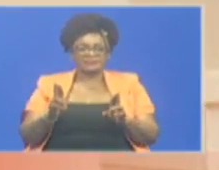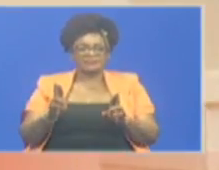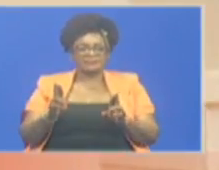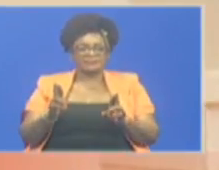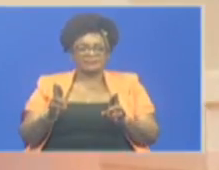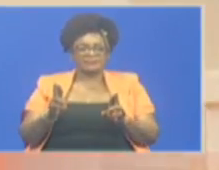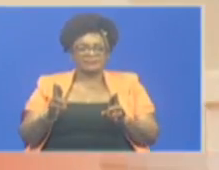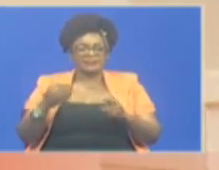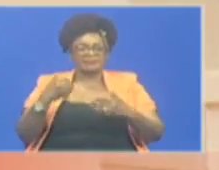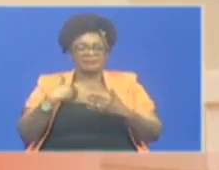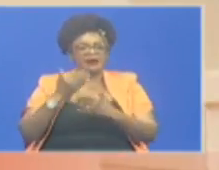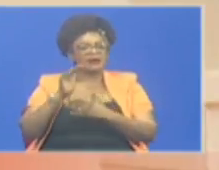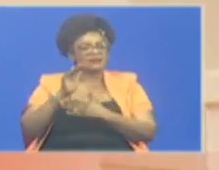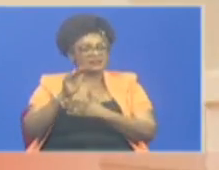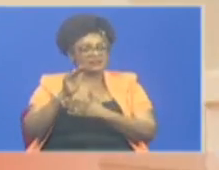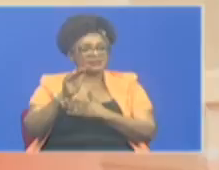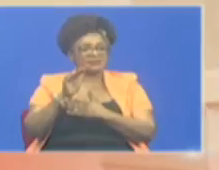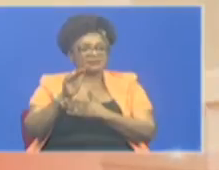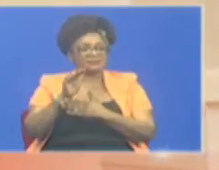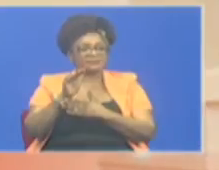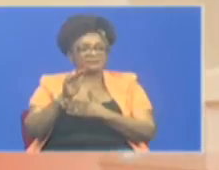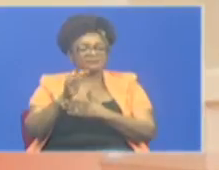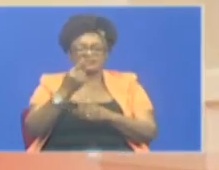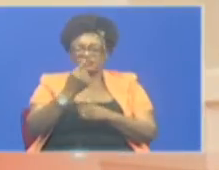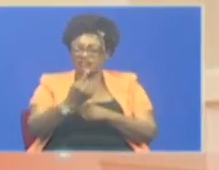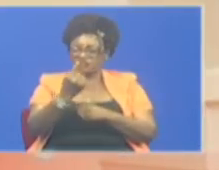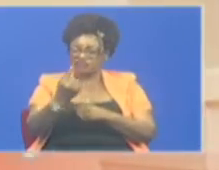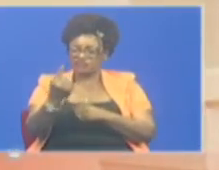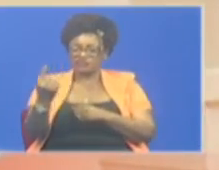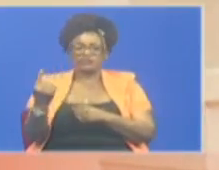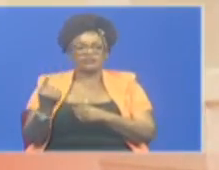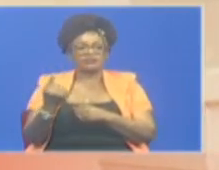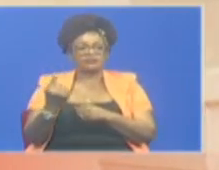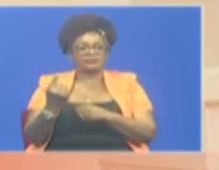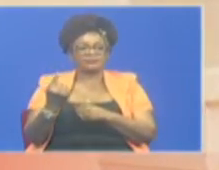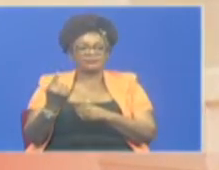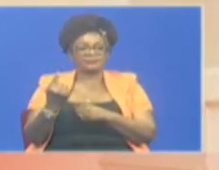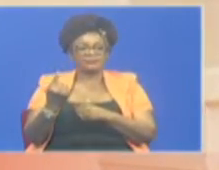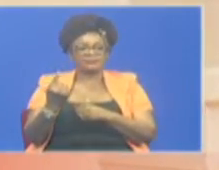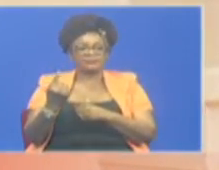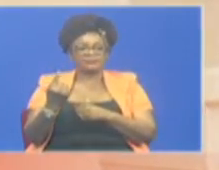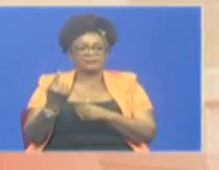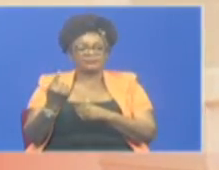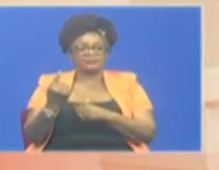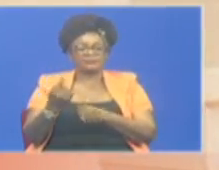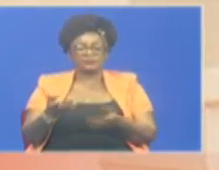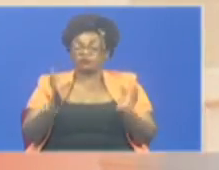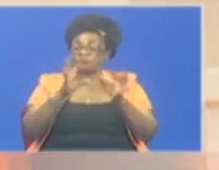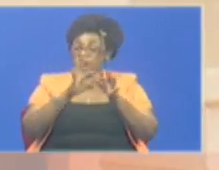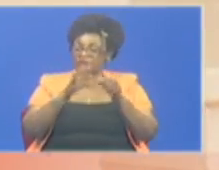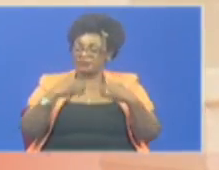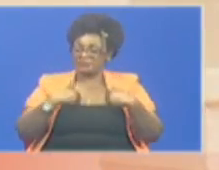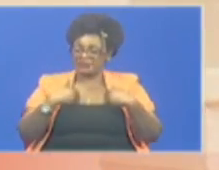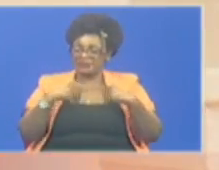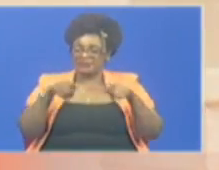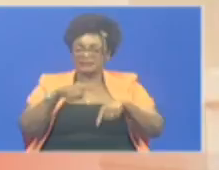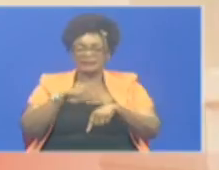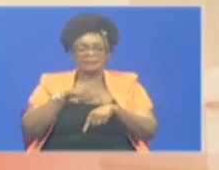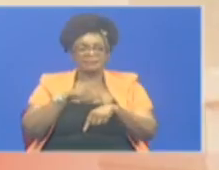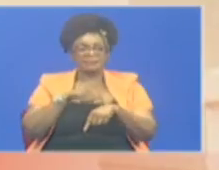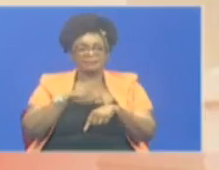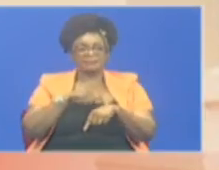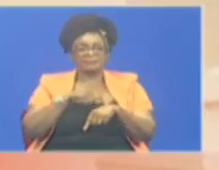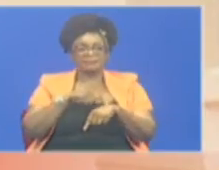I ask each and every one of you to join me in this critical period